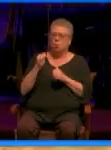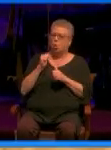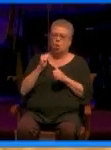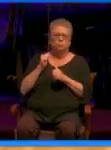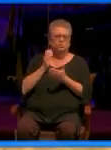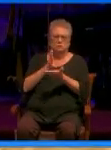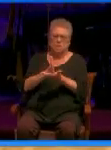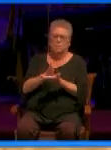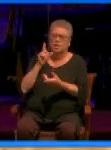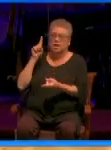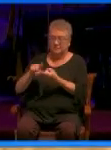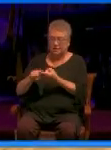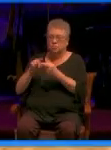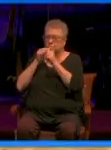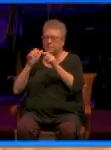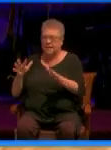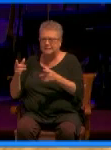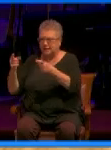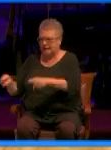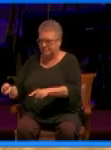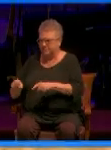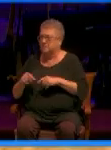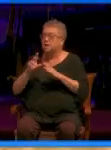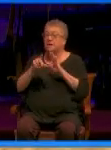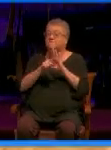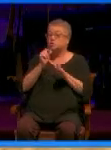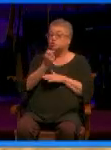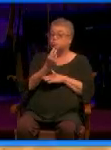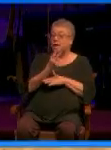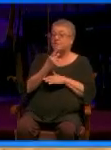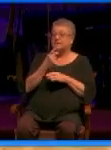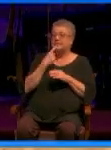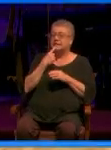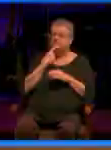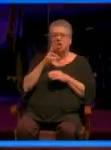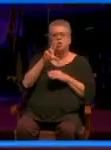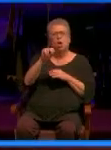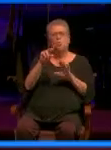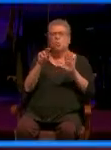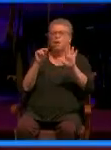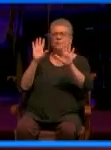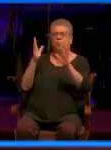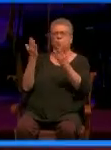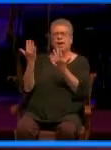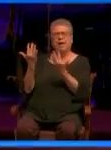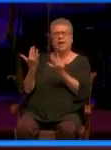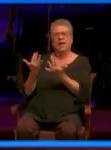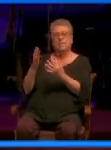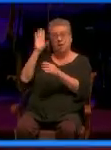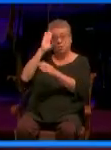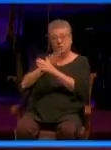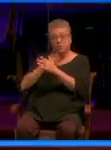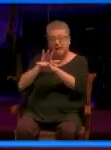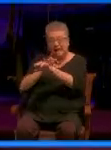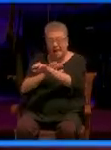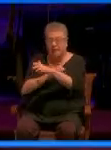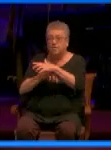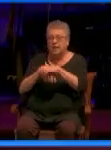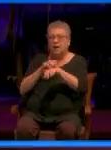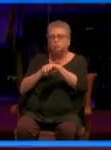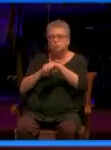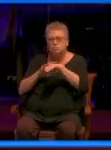blessing. In fact, if you look there in verse 12, he objects. He says, wait a minute. My brother's hairy. I'm